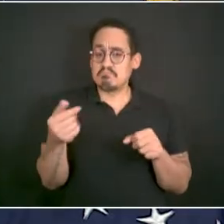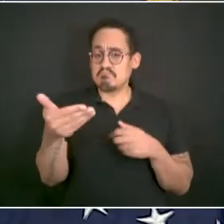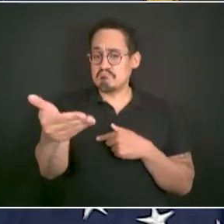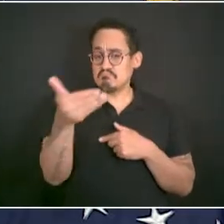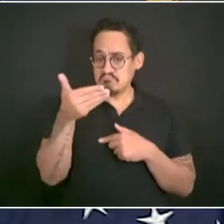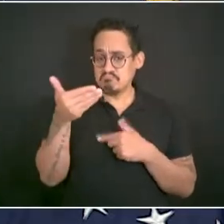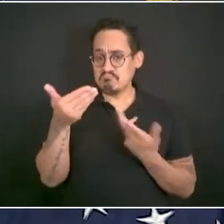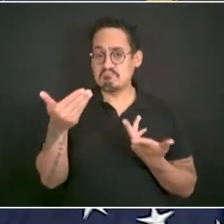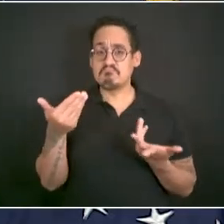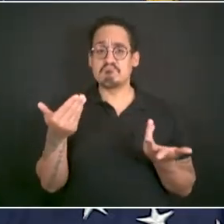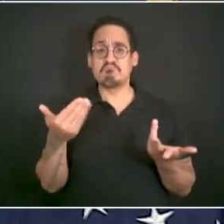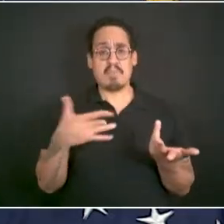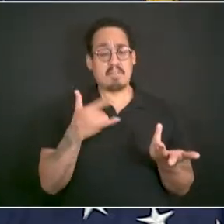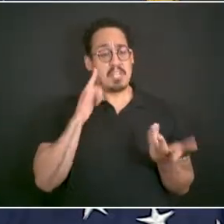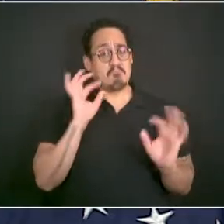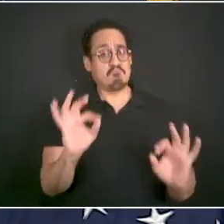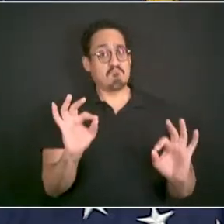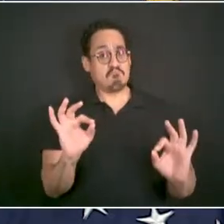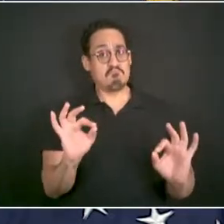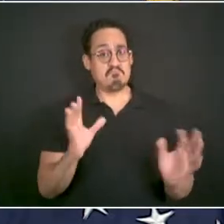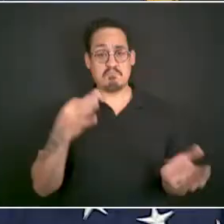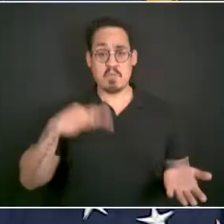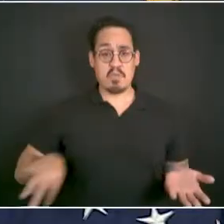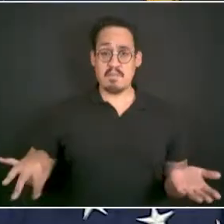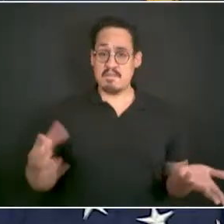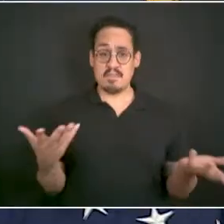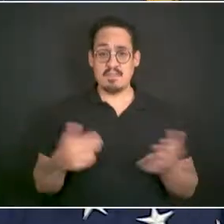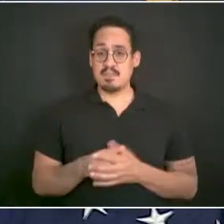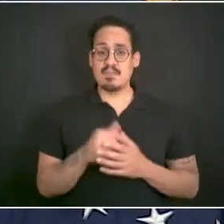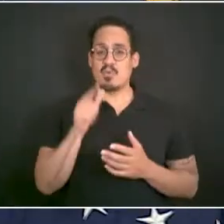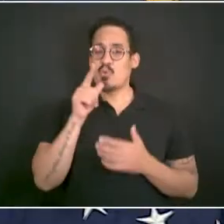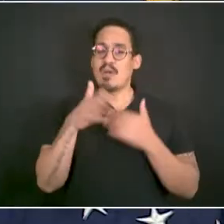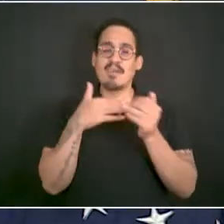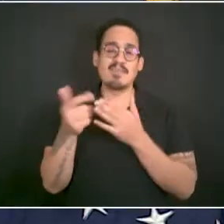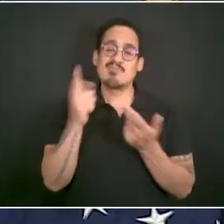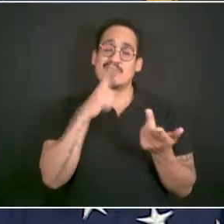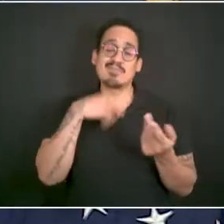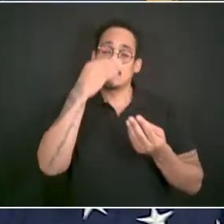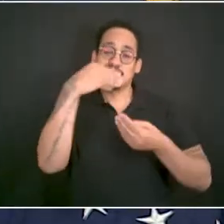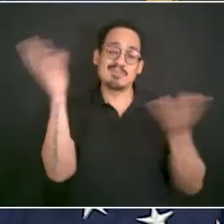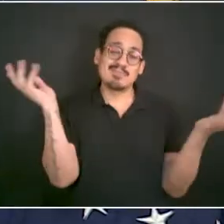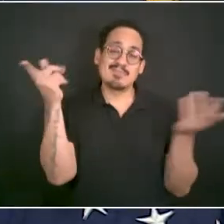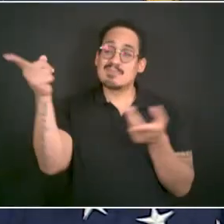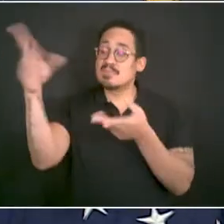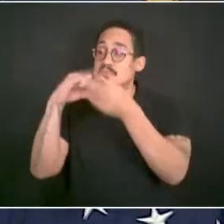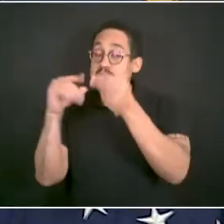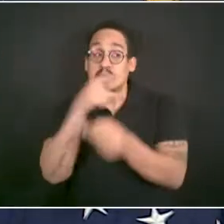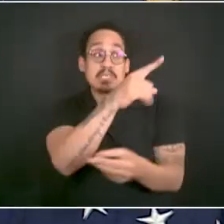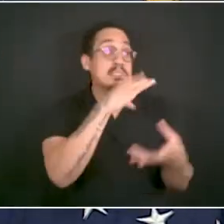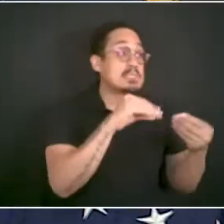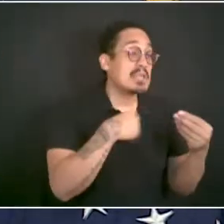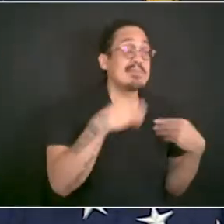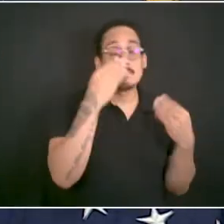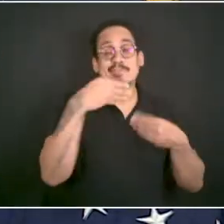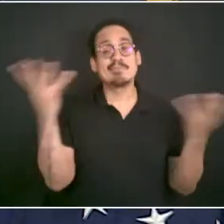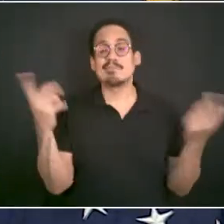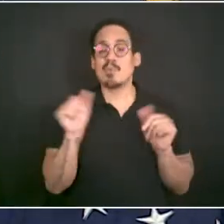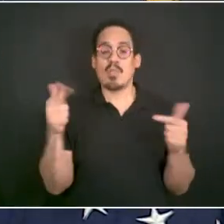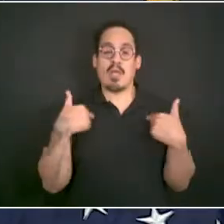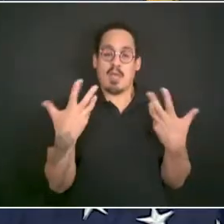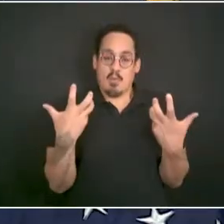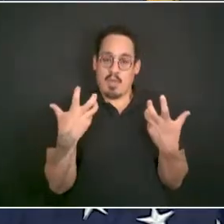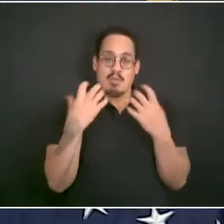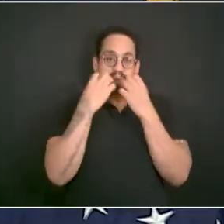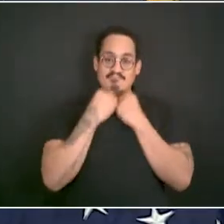think it paid off. And so whomever wants the credit, I can care less who gets the credit. All I want is a project that will have